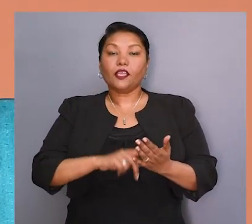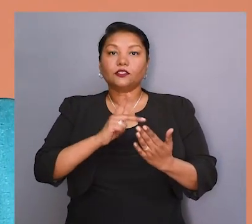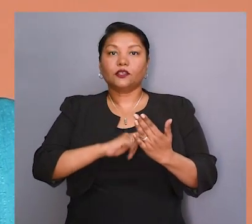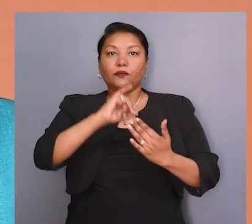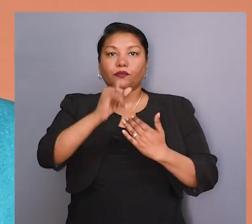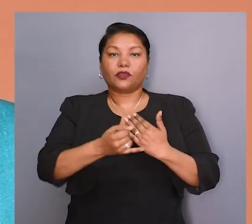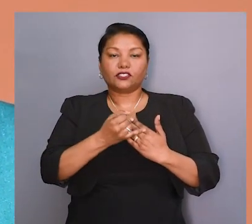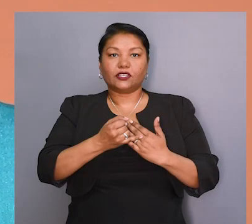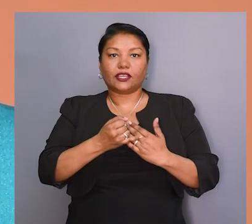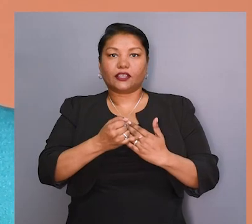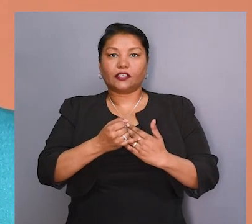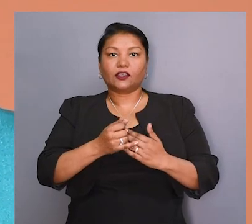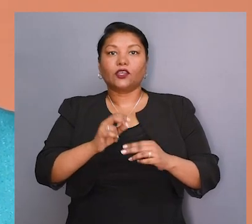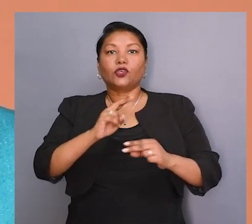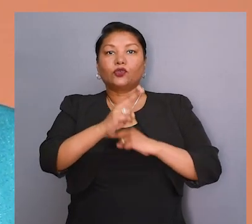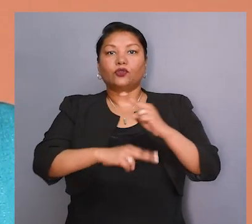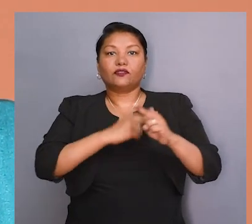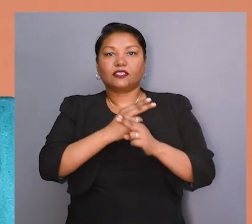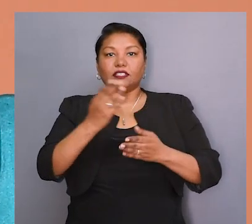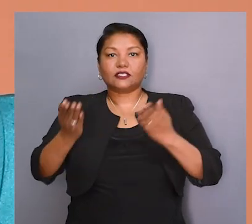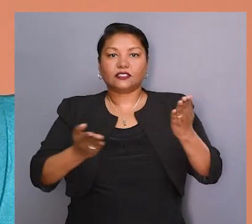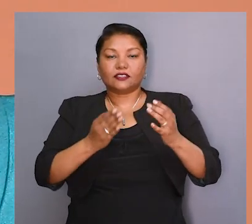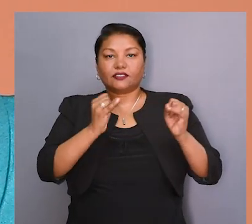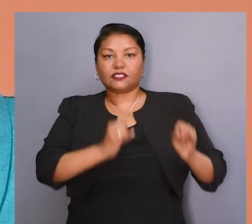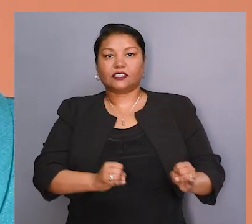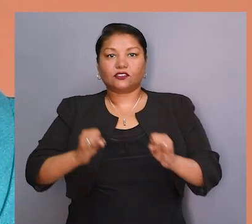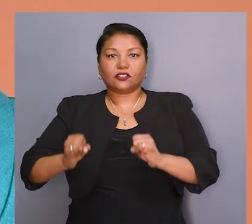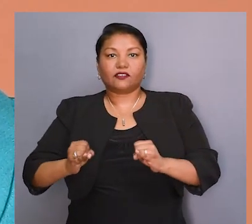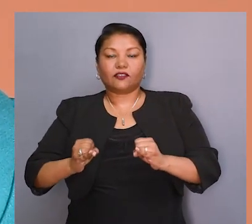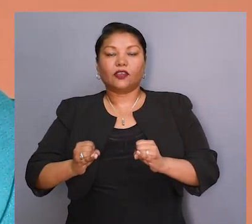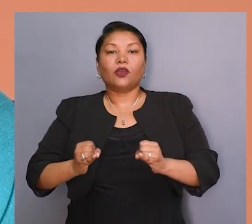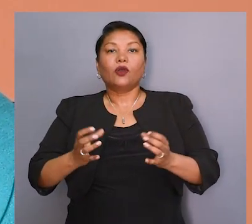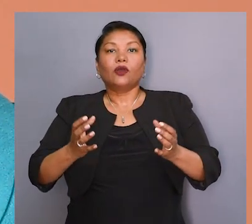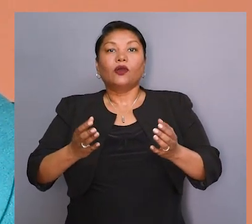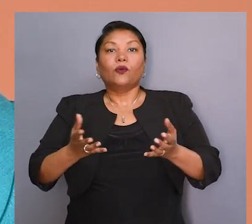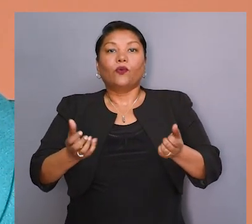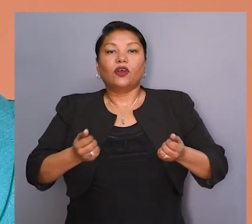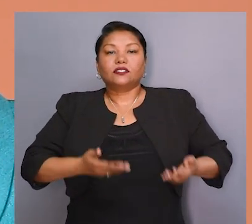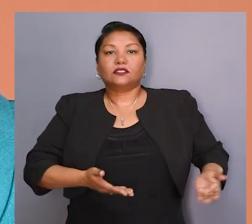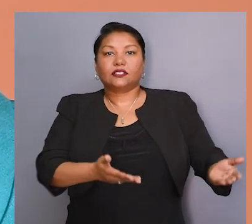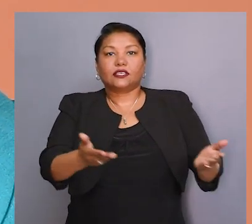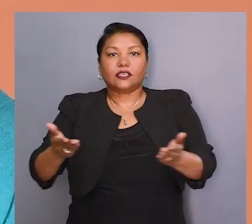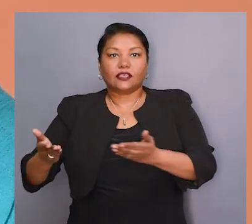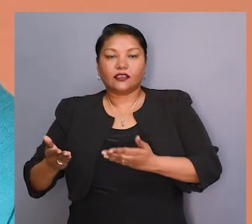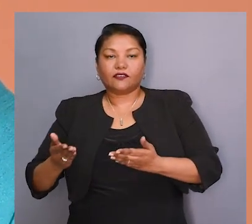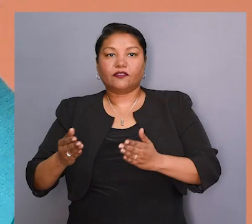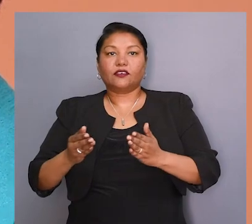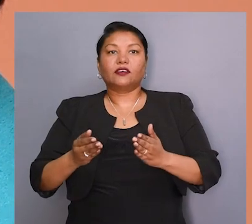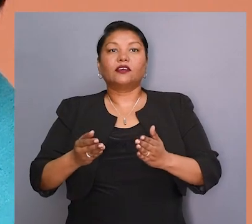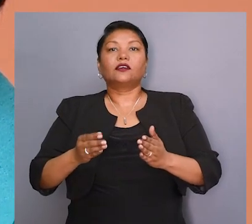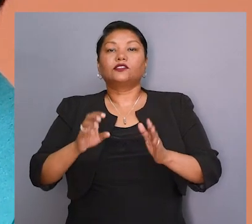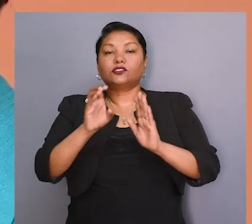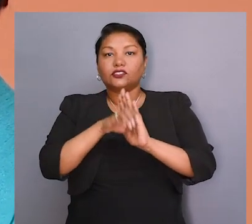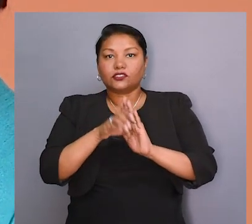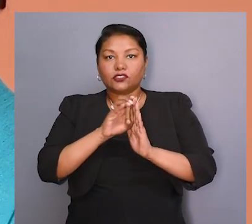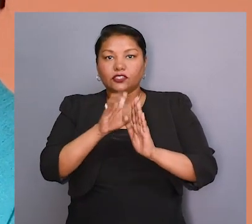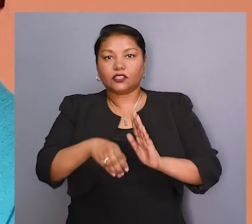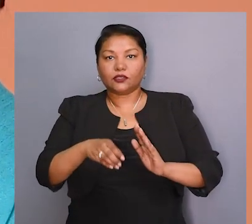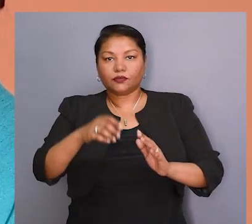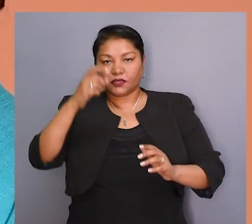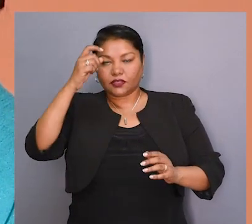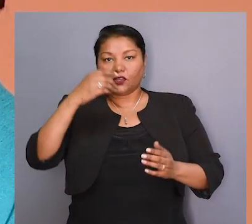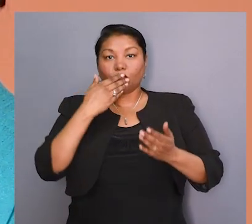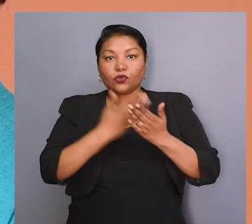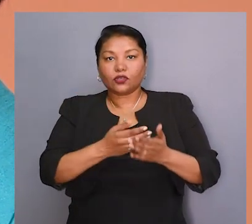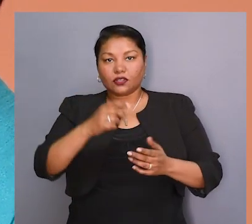Mandatory Universal Service Initiative aims to provide subsidized assistive devices to persons